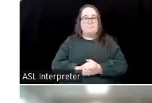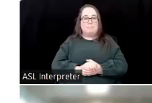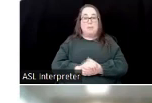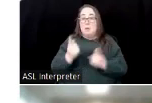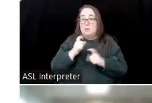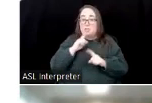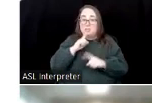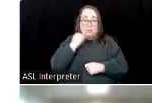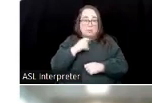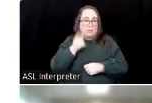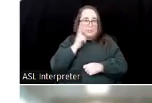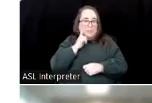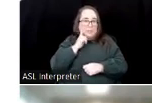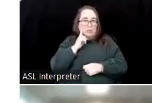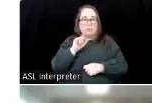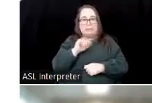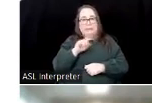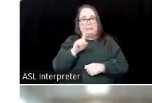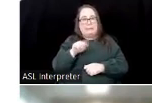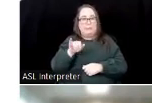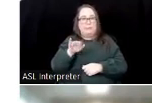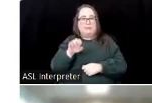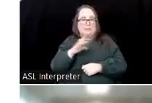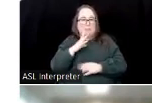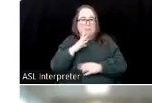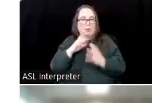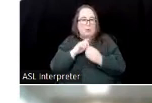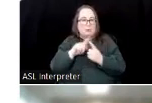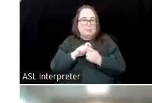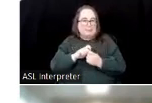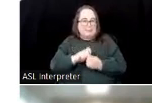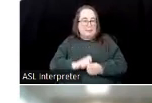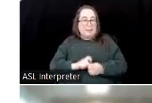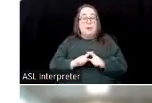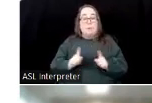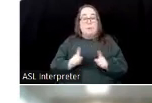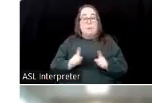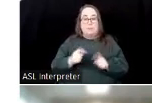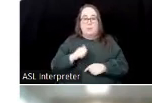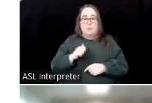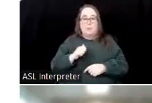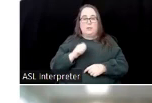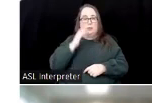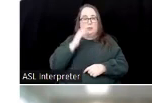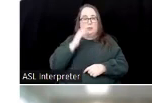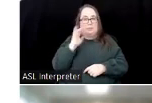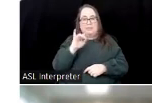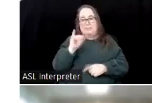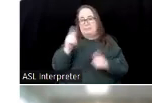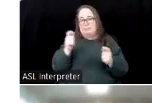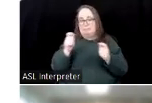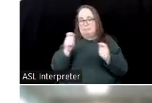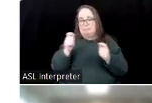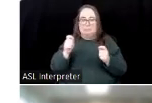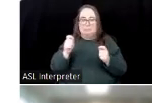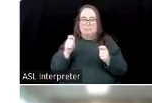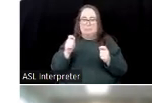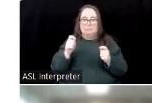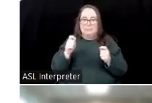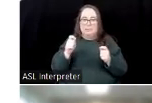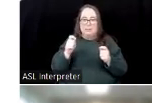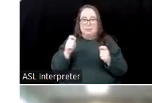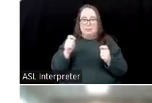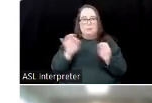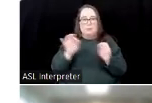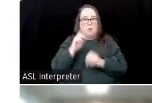want to hear, Liz Prince can speak more to the nitty-gritty, but basically we knew subsidy administration was bread and butter for public